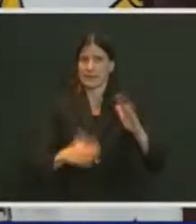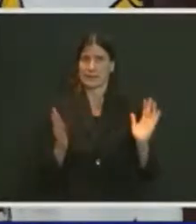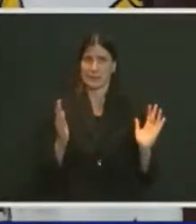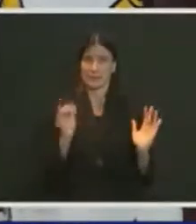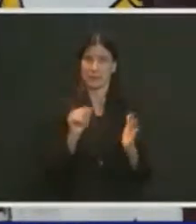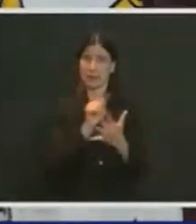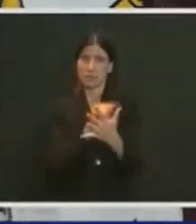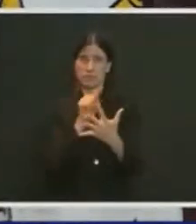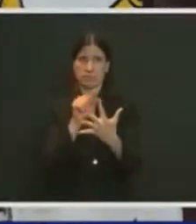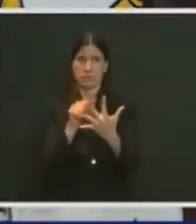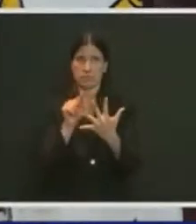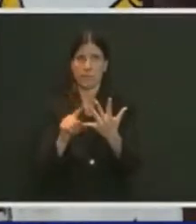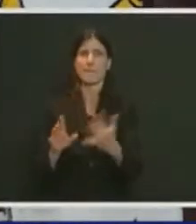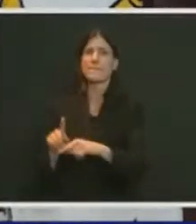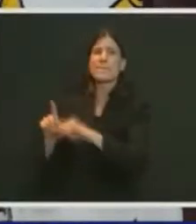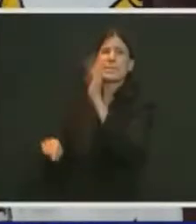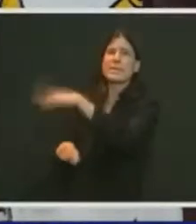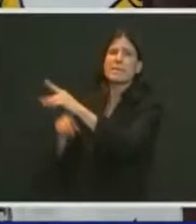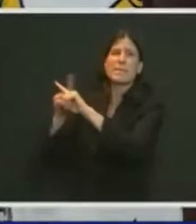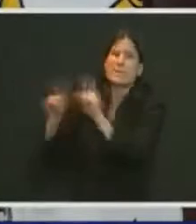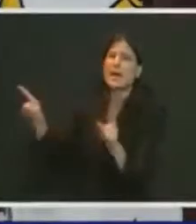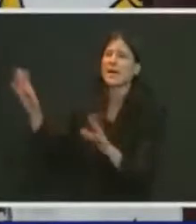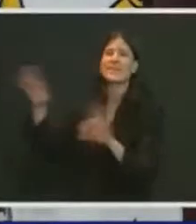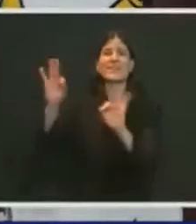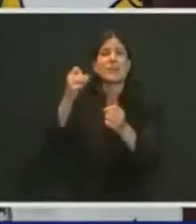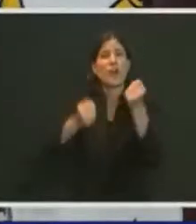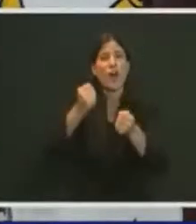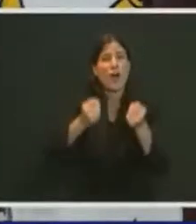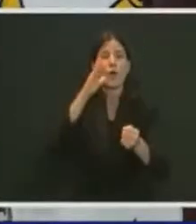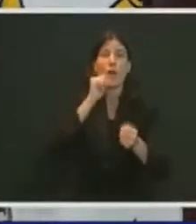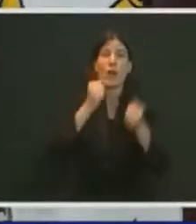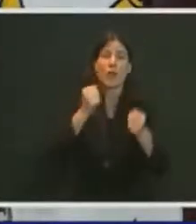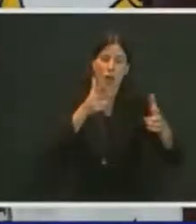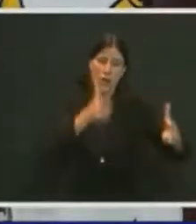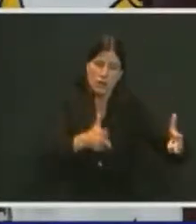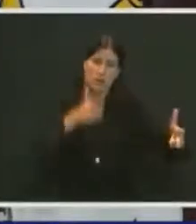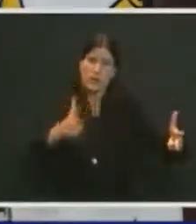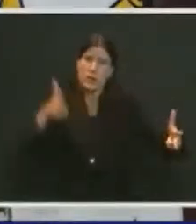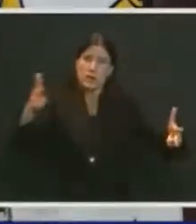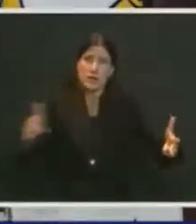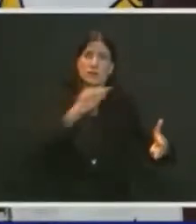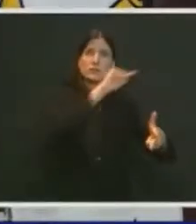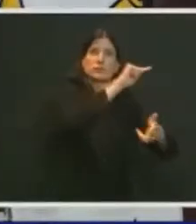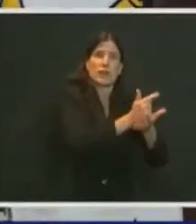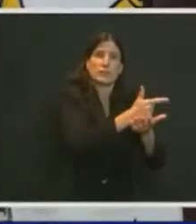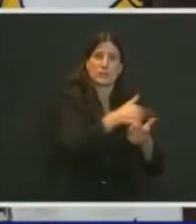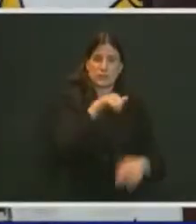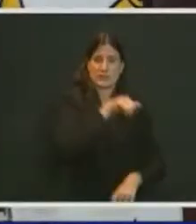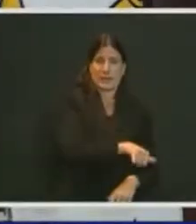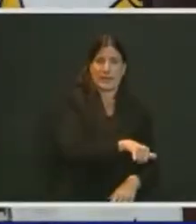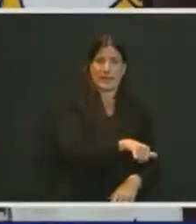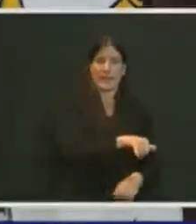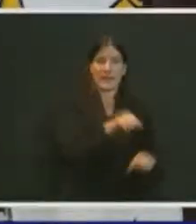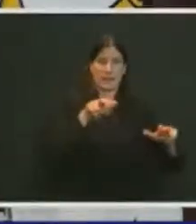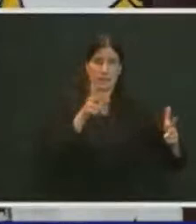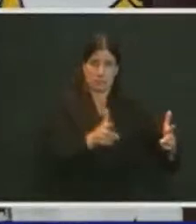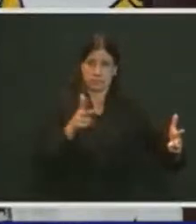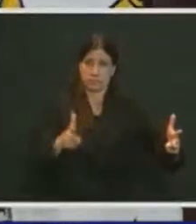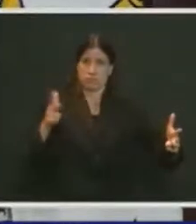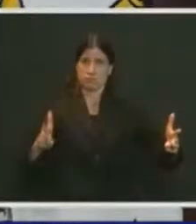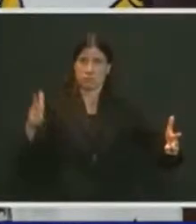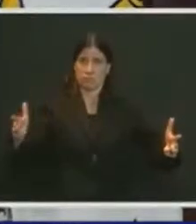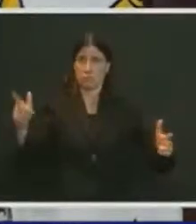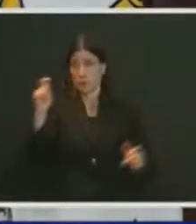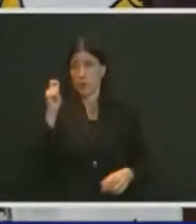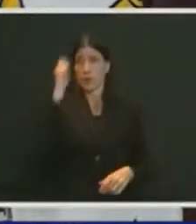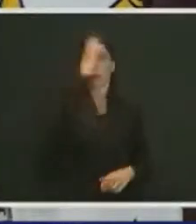in their car, 6 feet apart, one kid gets out. I don't know those Outside details. violence. That sounds reasonable to me, but I am not going to opine on that